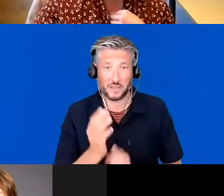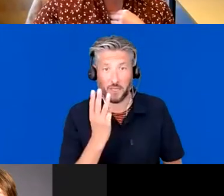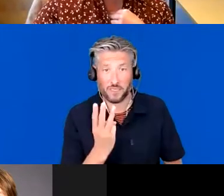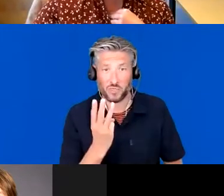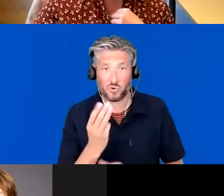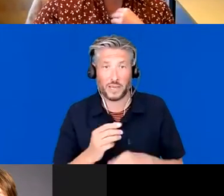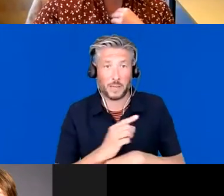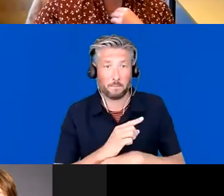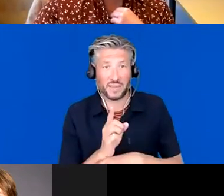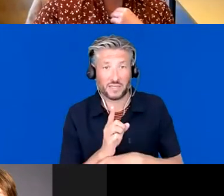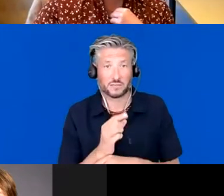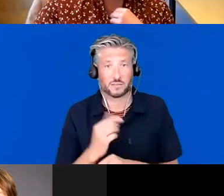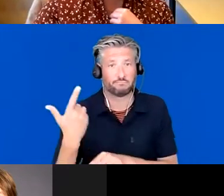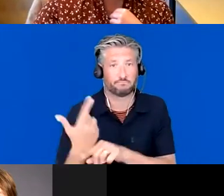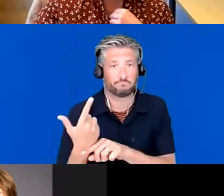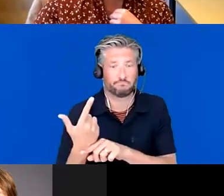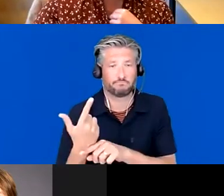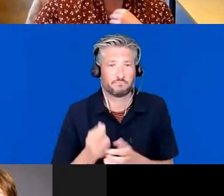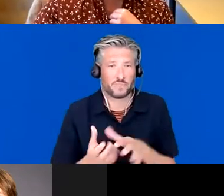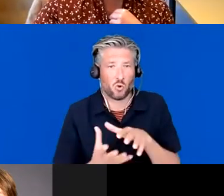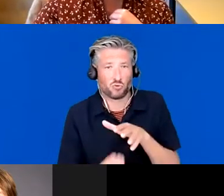in progress papers were also